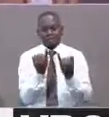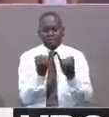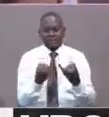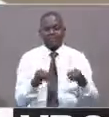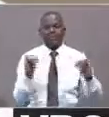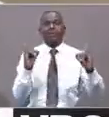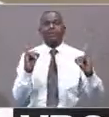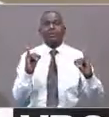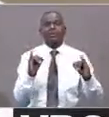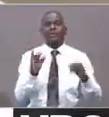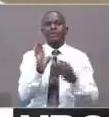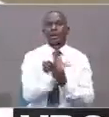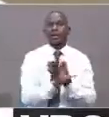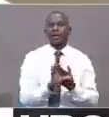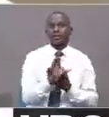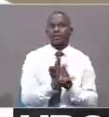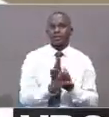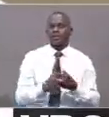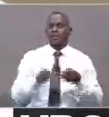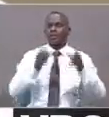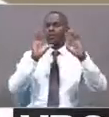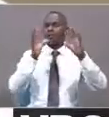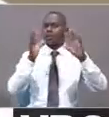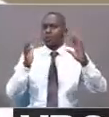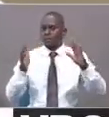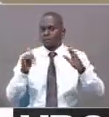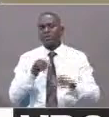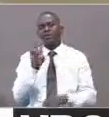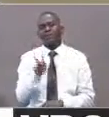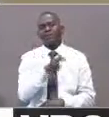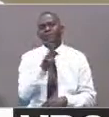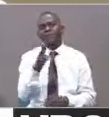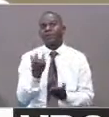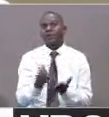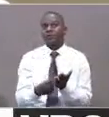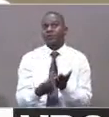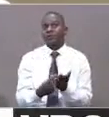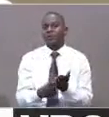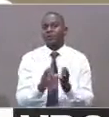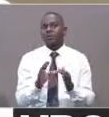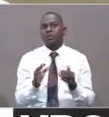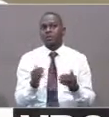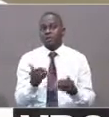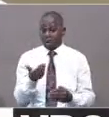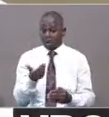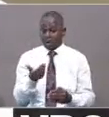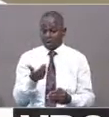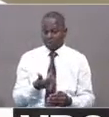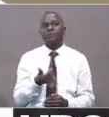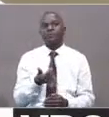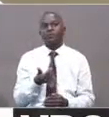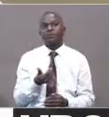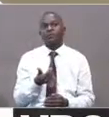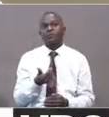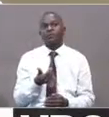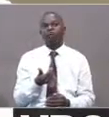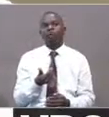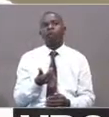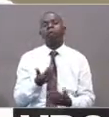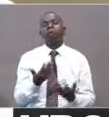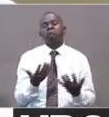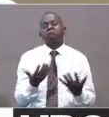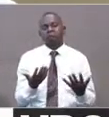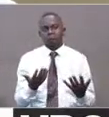independent state. We celebrate with our fellow Ugandans that we have this